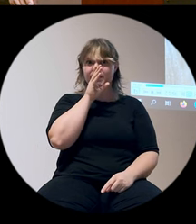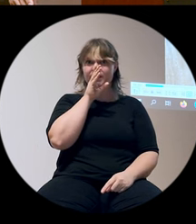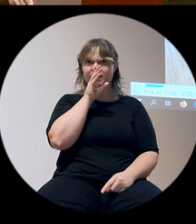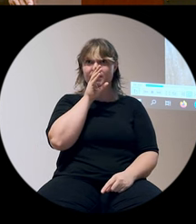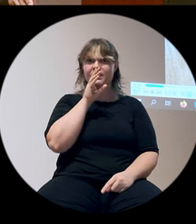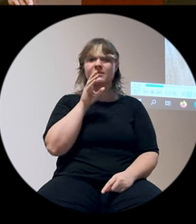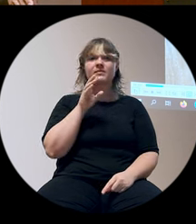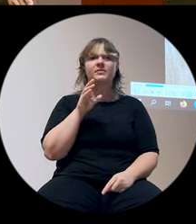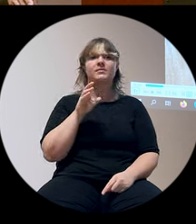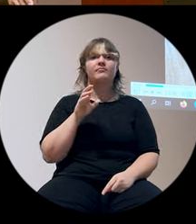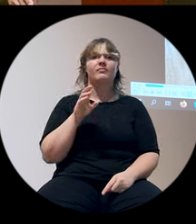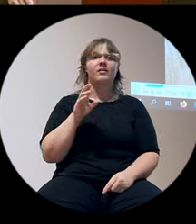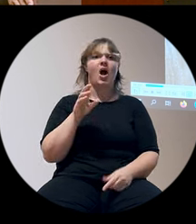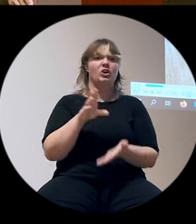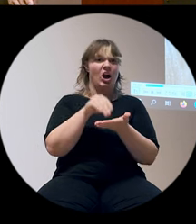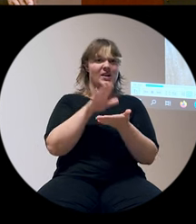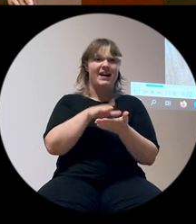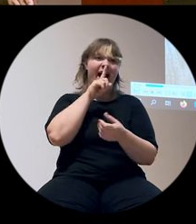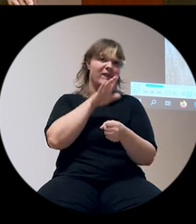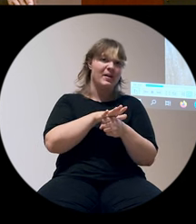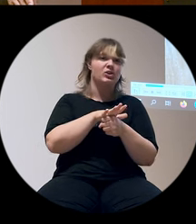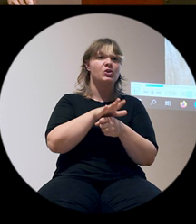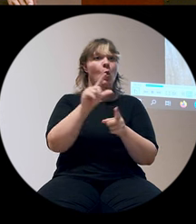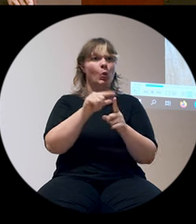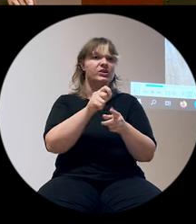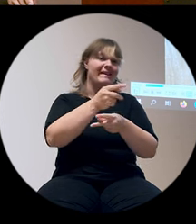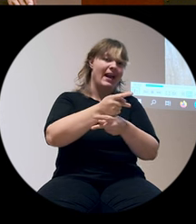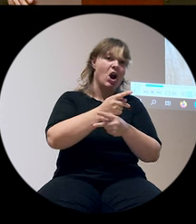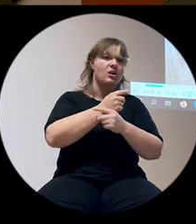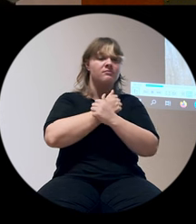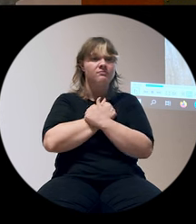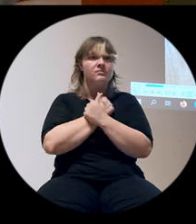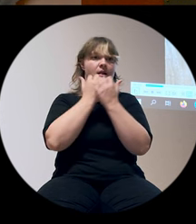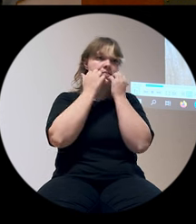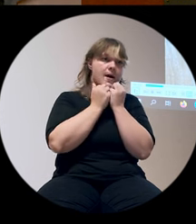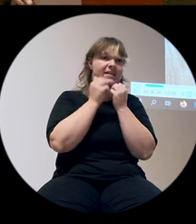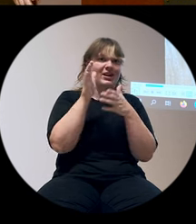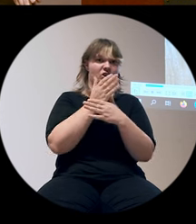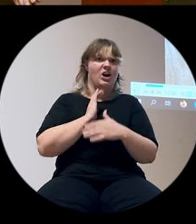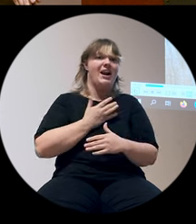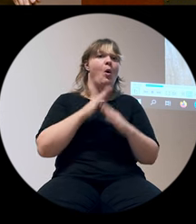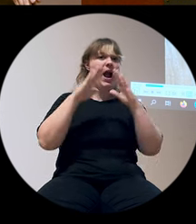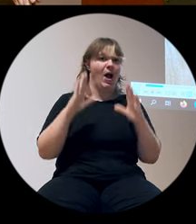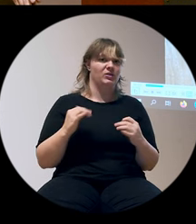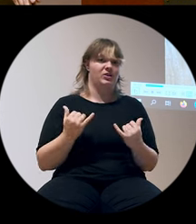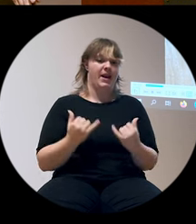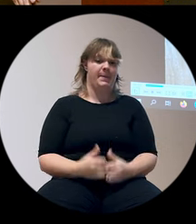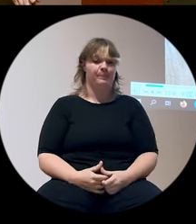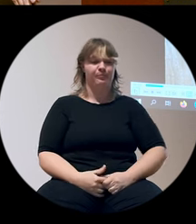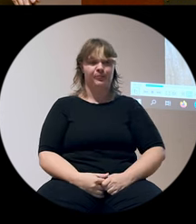are documented affirmations, words of care and love that are shared in our house today.